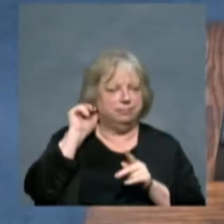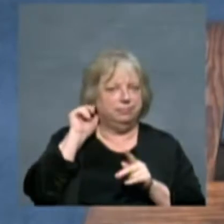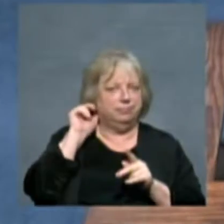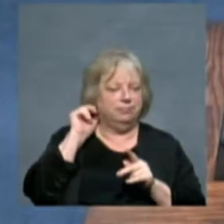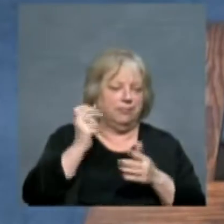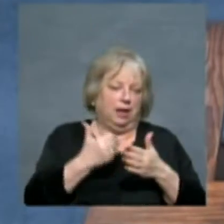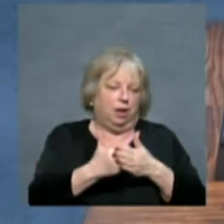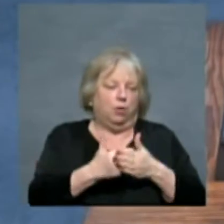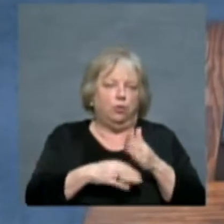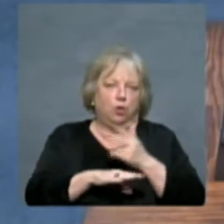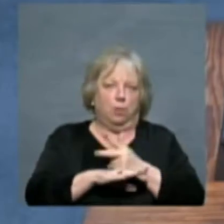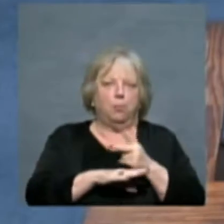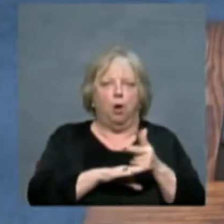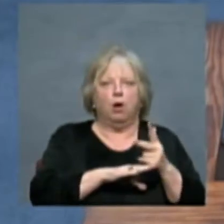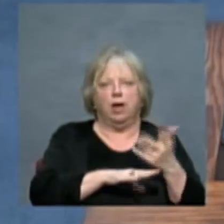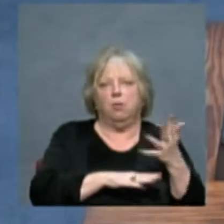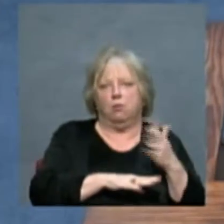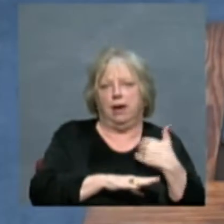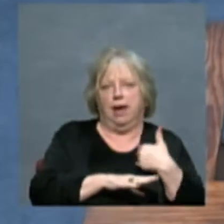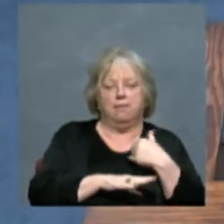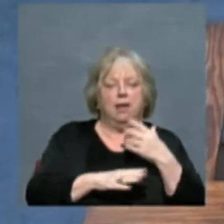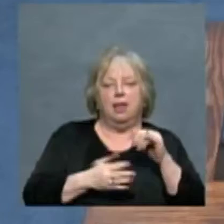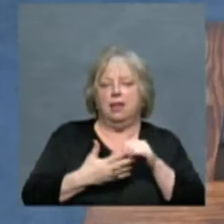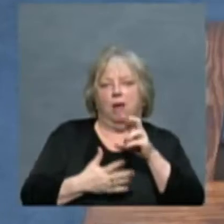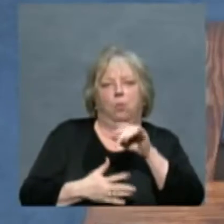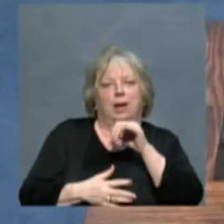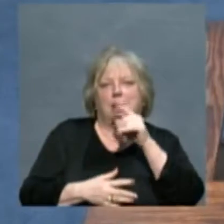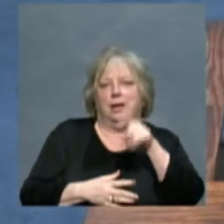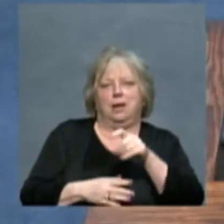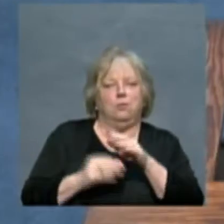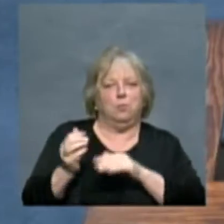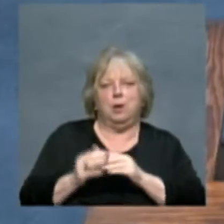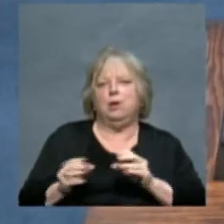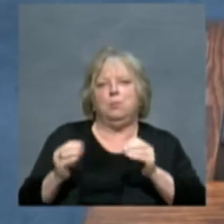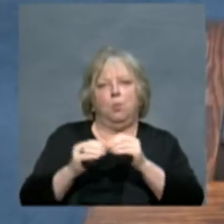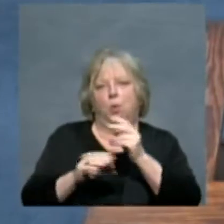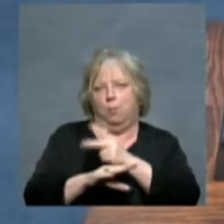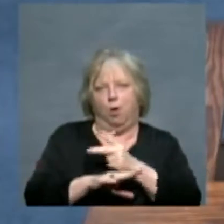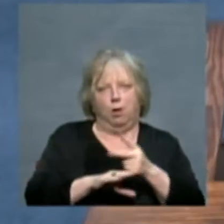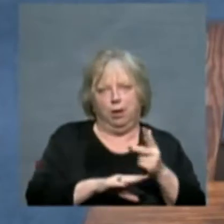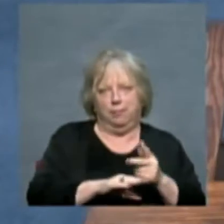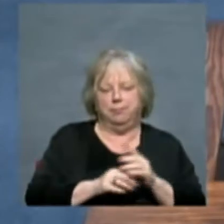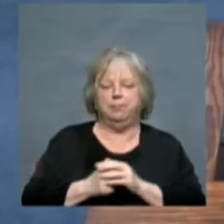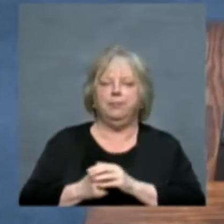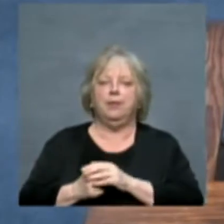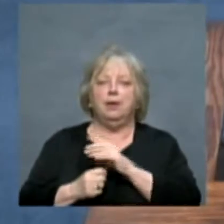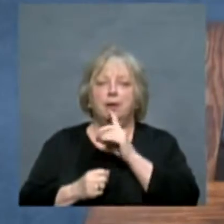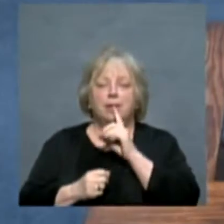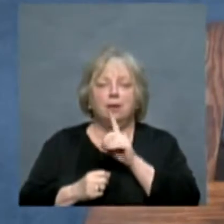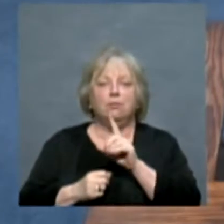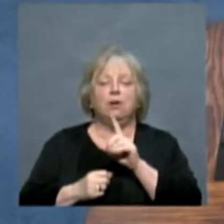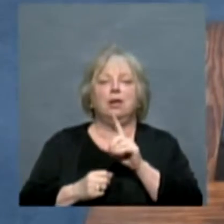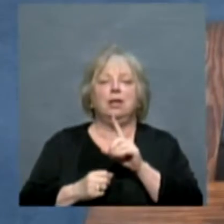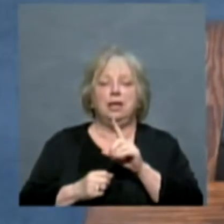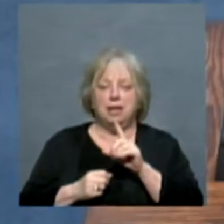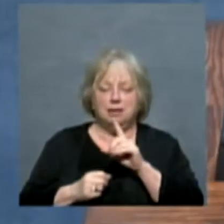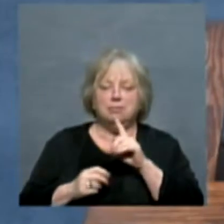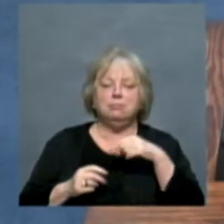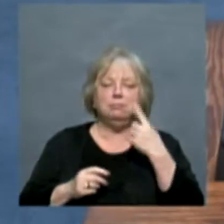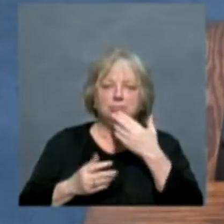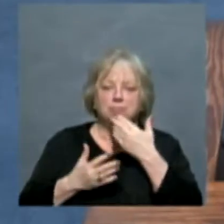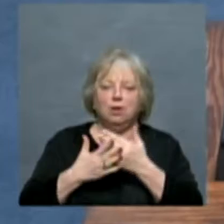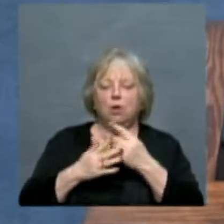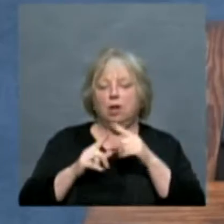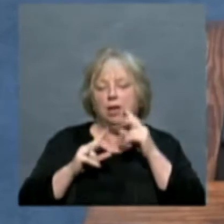close to the parking, so that we don't have to build additional parking. We can use what we have. It really sets up well because if you look at an